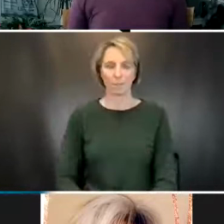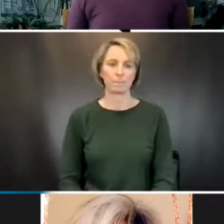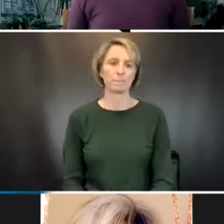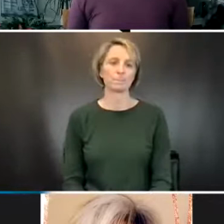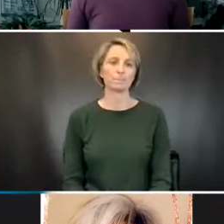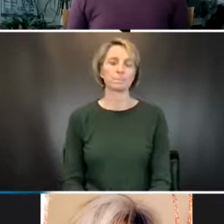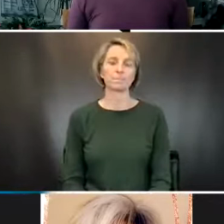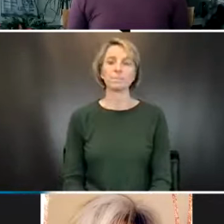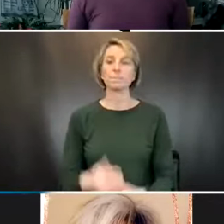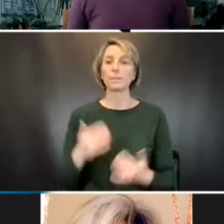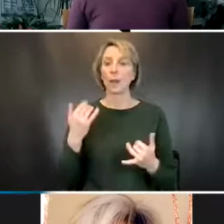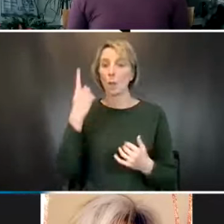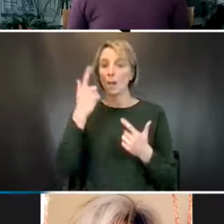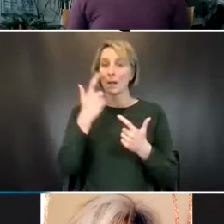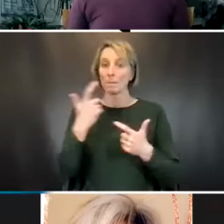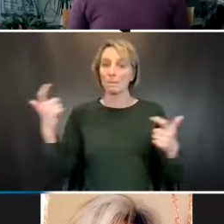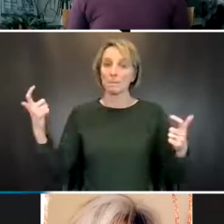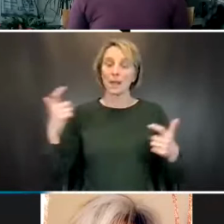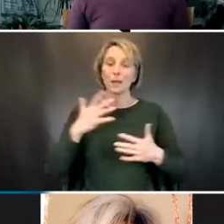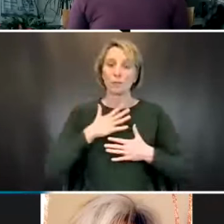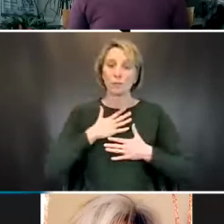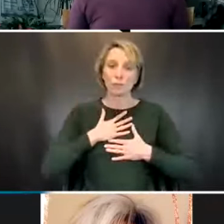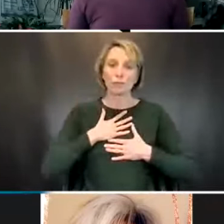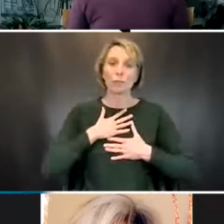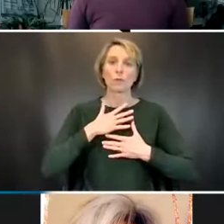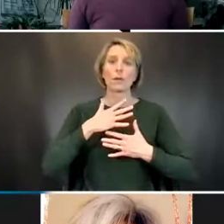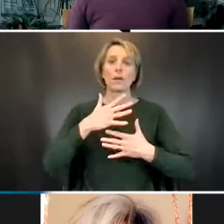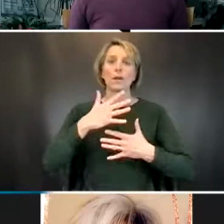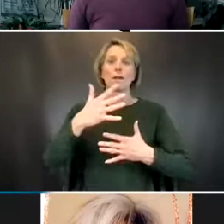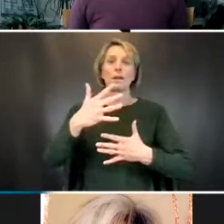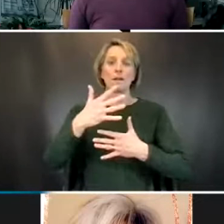Take one big, deep breath.